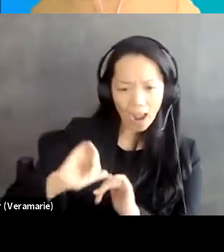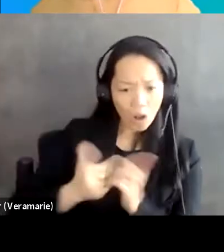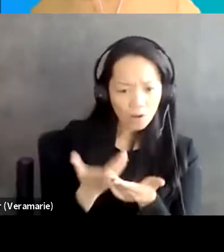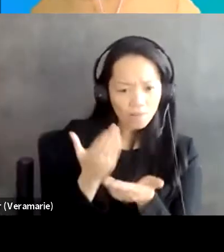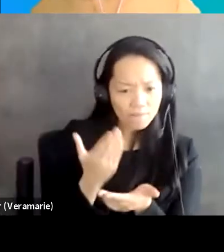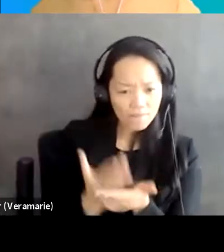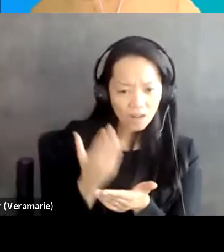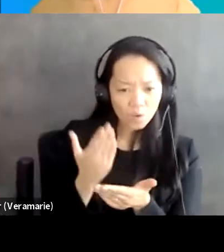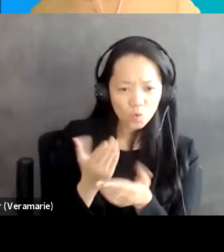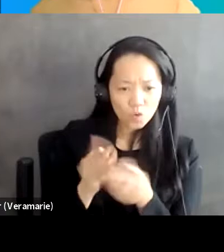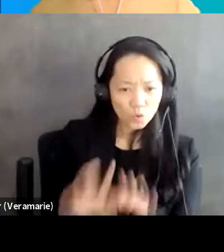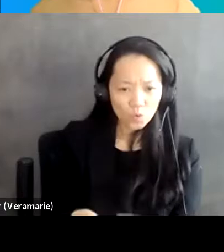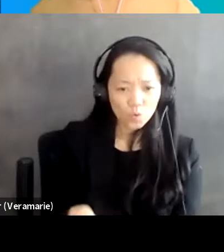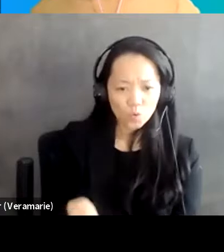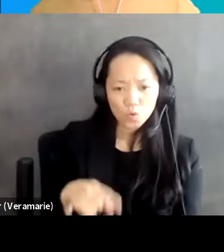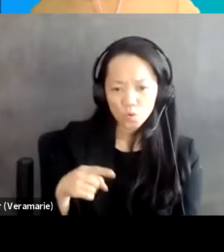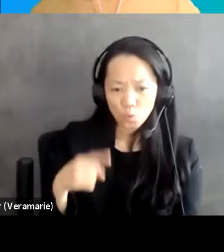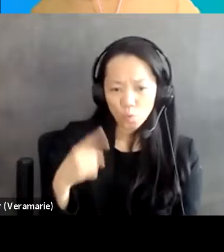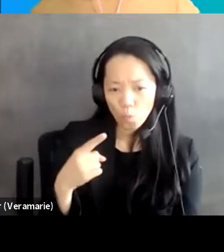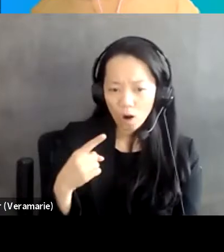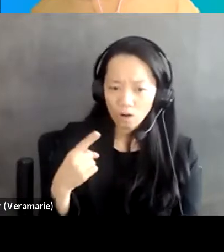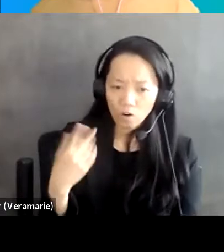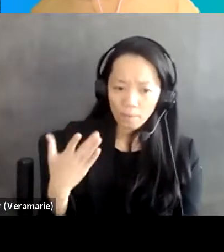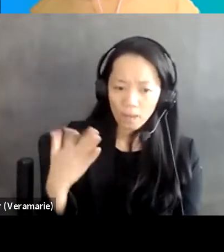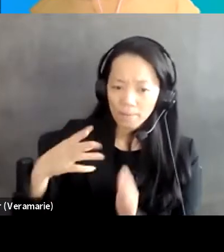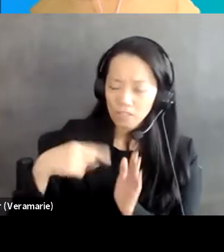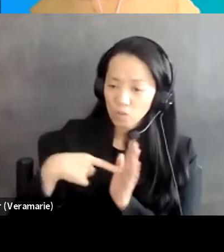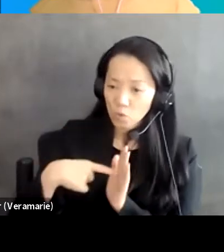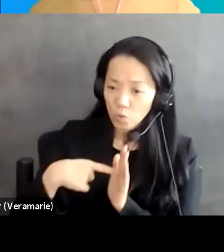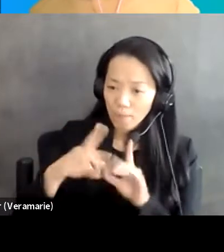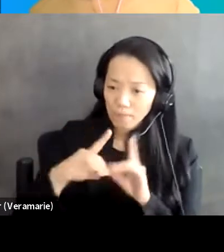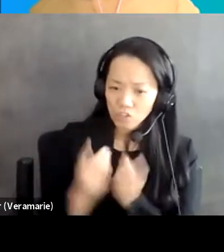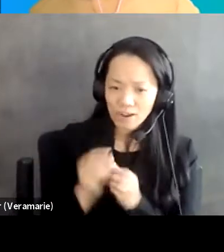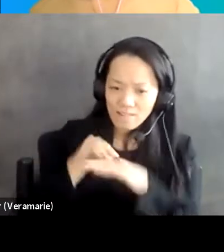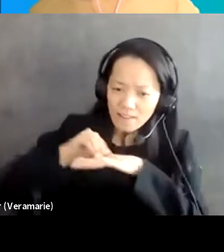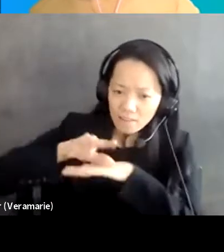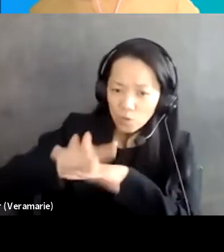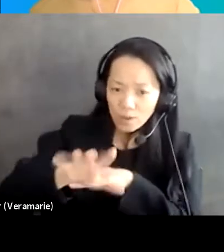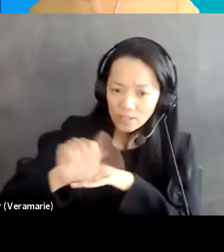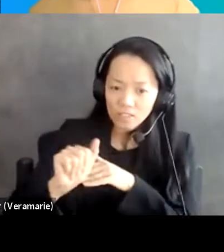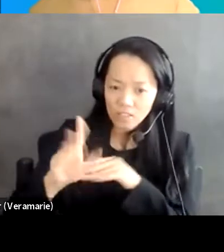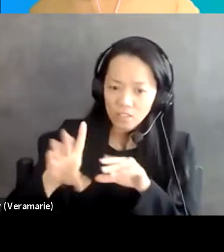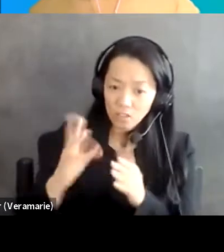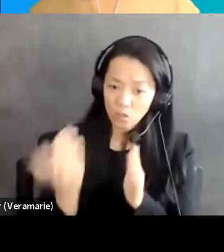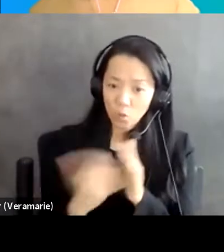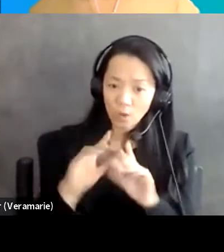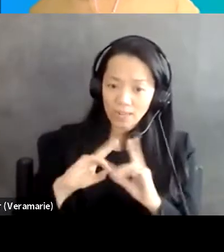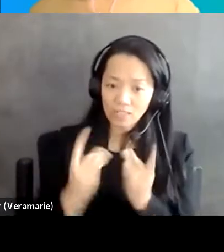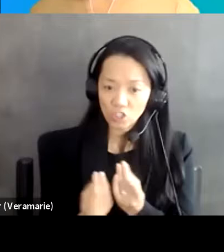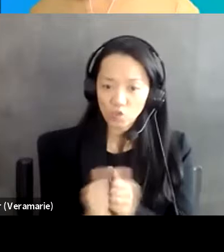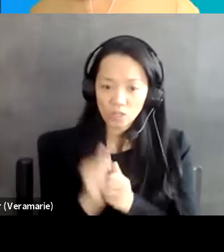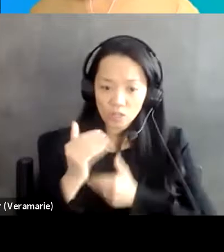rep districts federally affect the redistricting process? And again, this is going to be tied